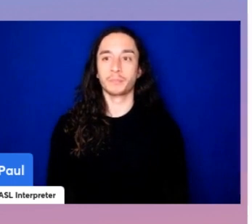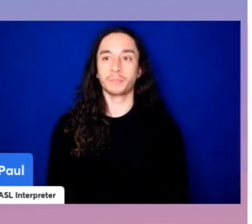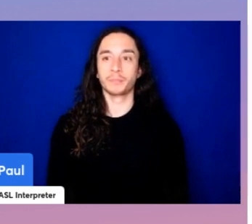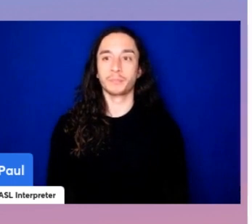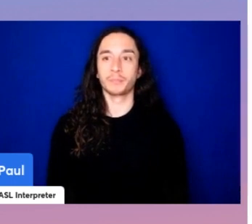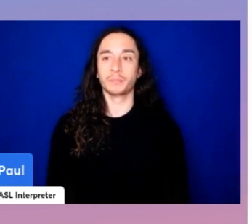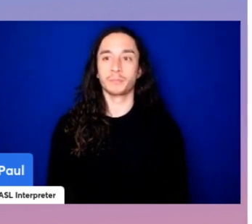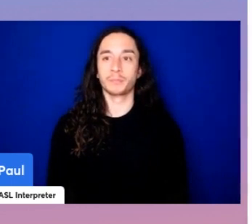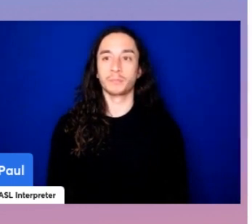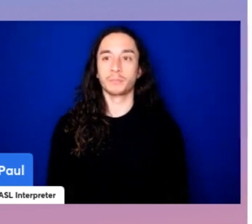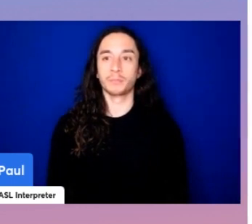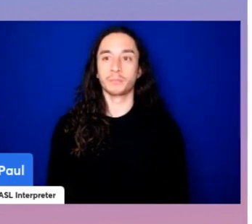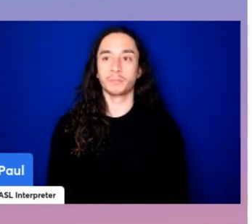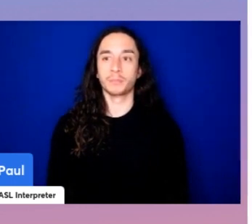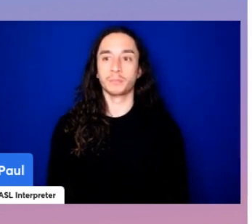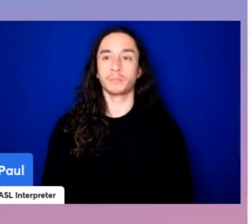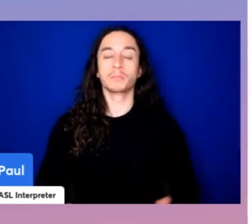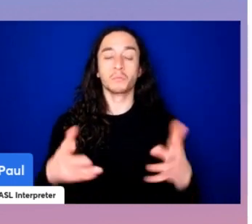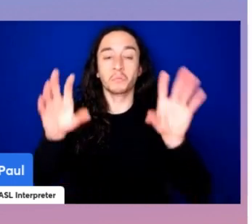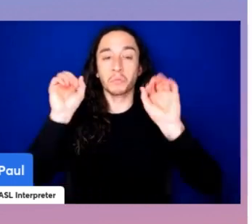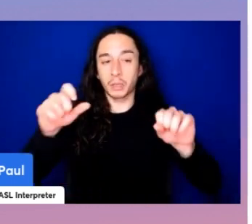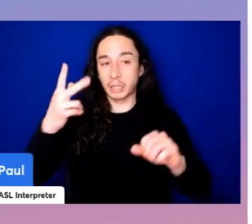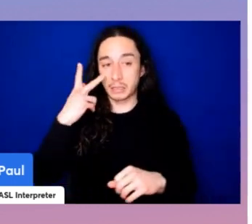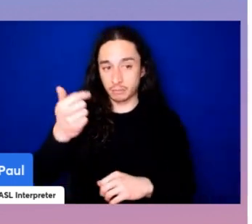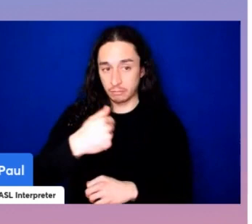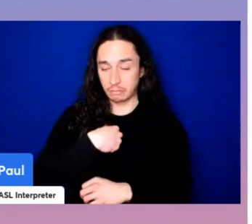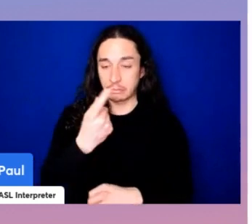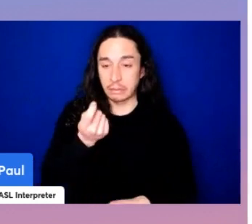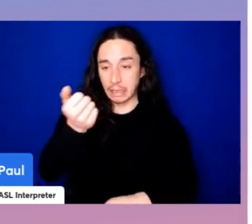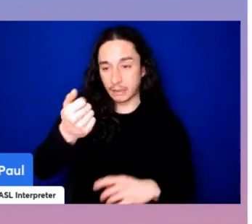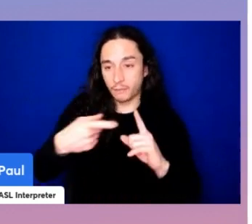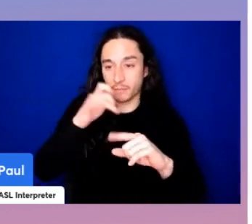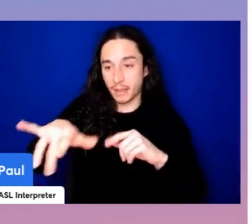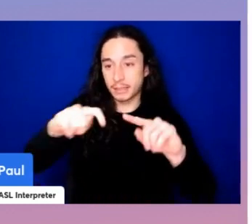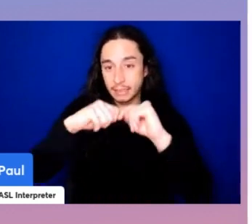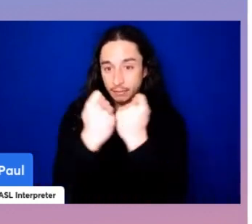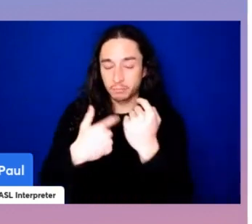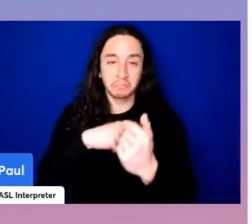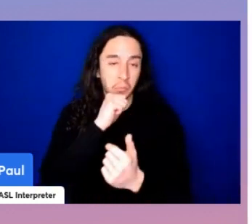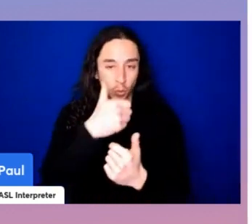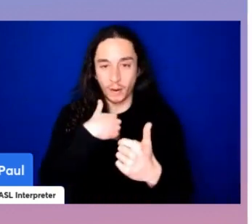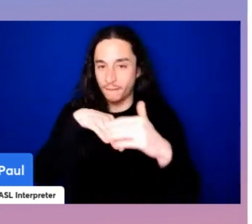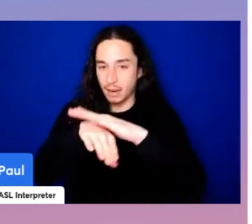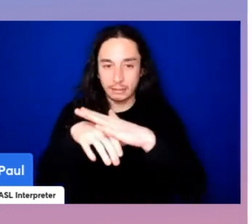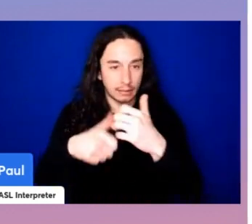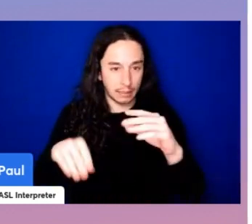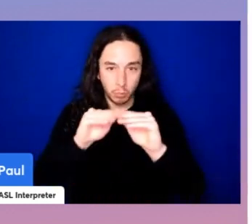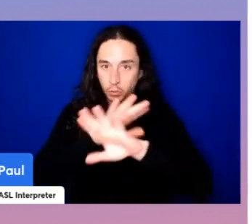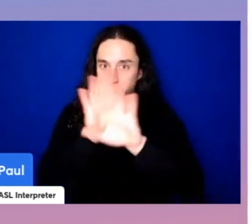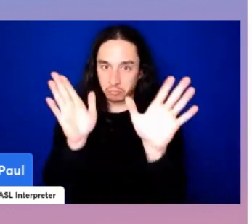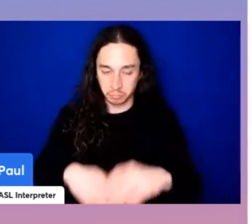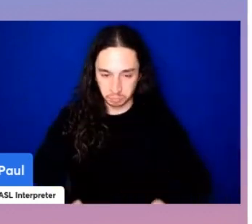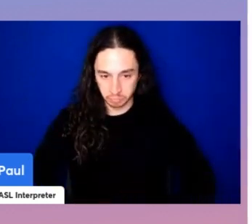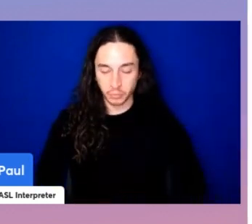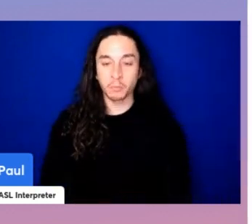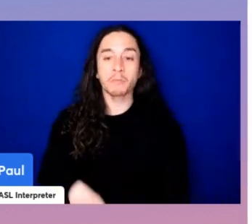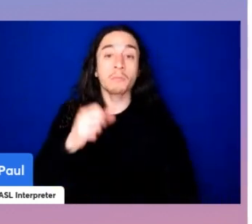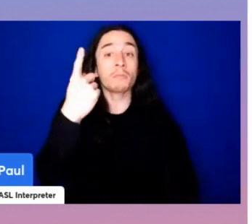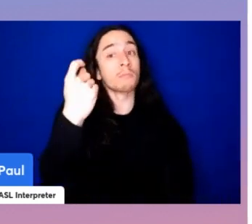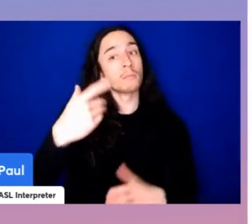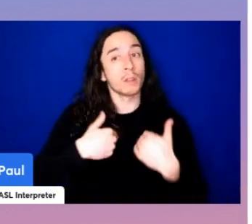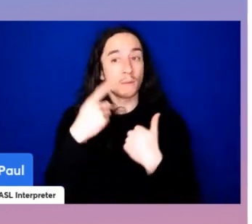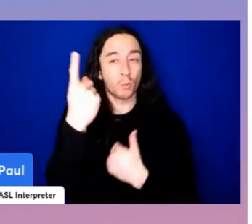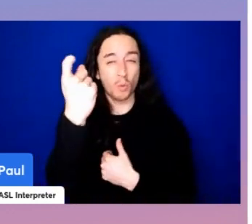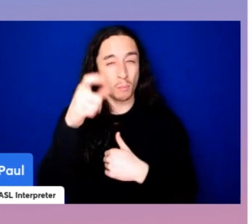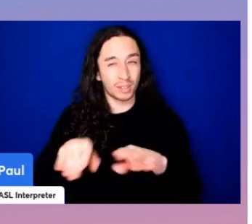you can see that I have been removed from that team and I no longer have access to it. There is one more step to